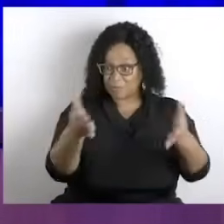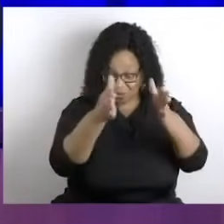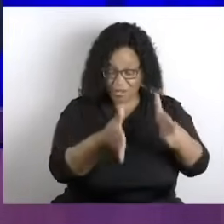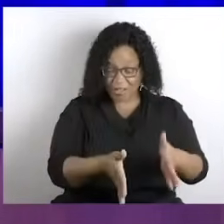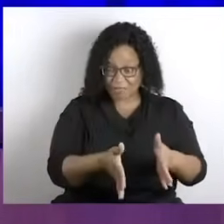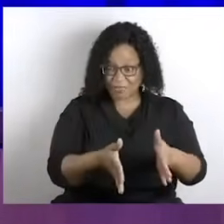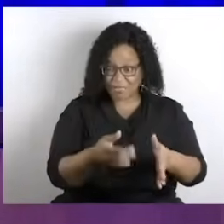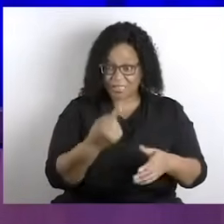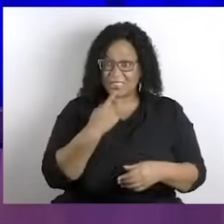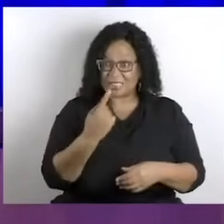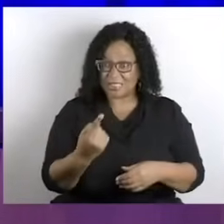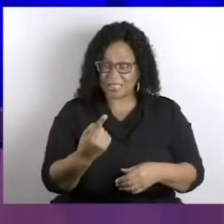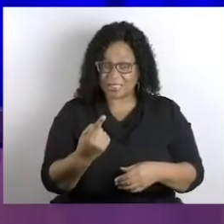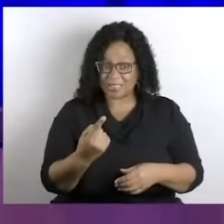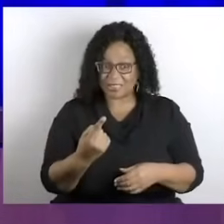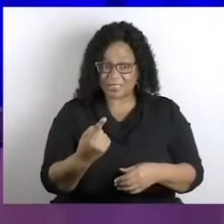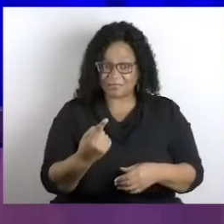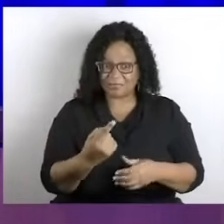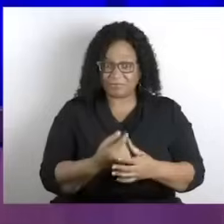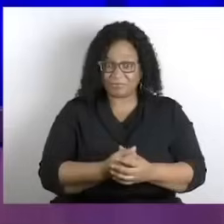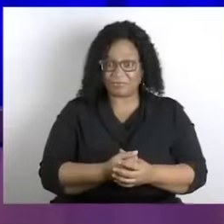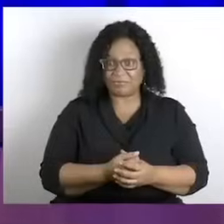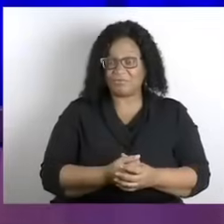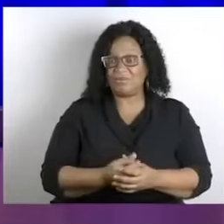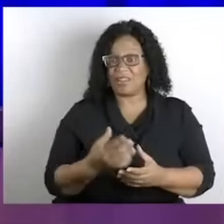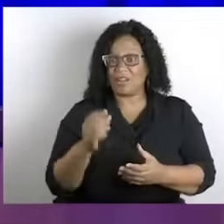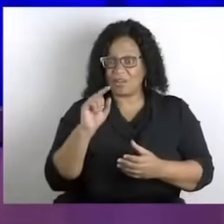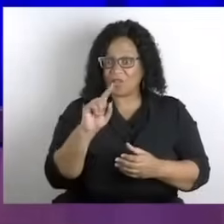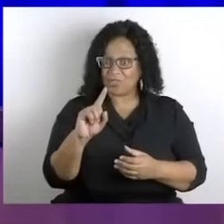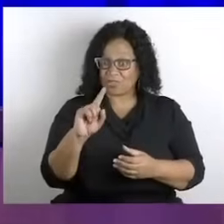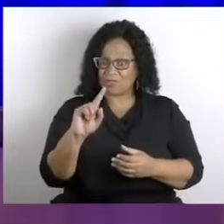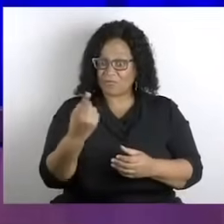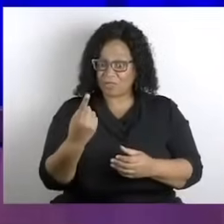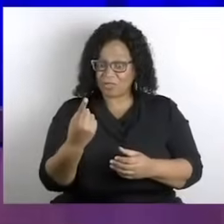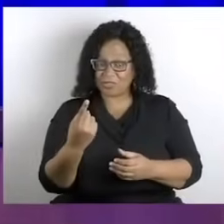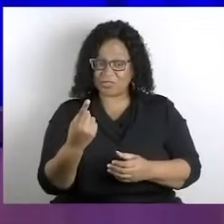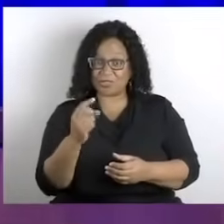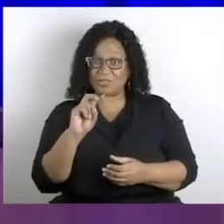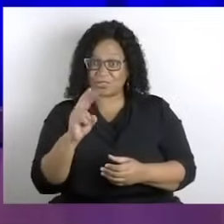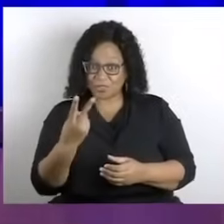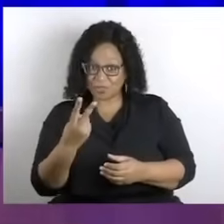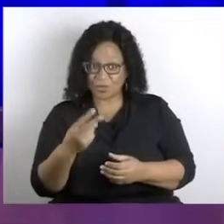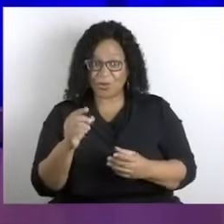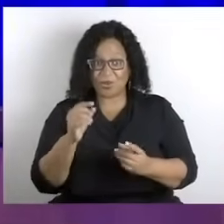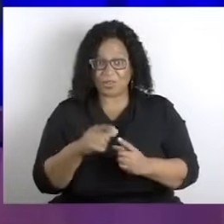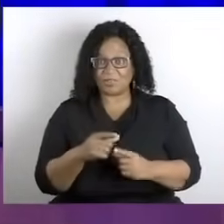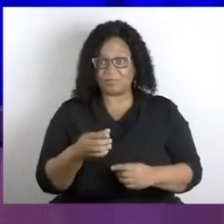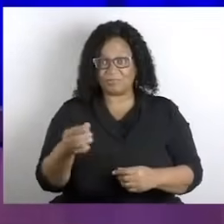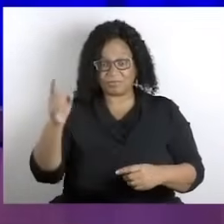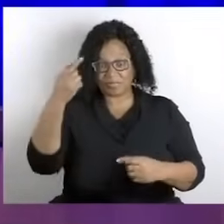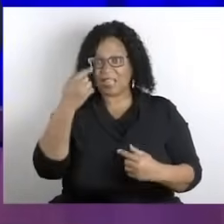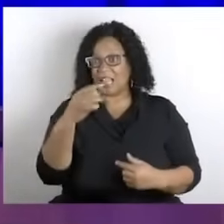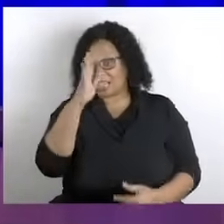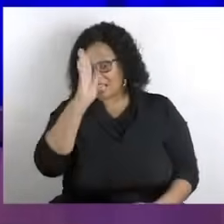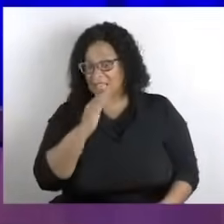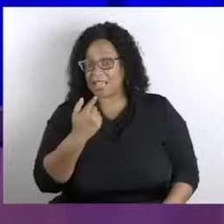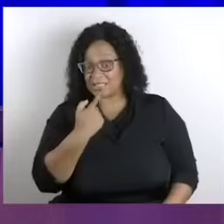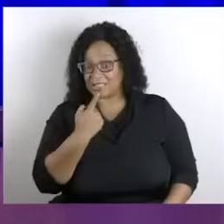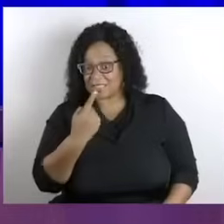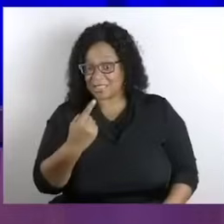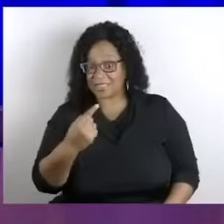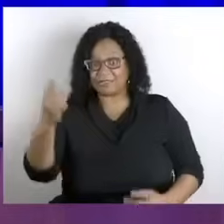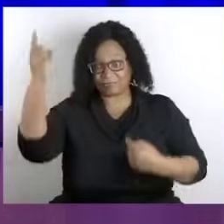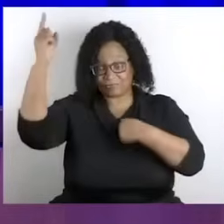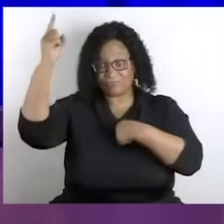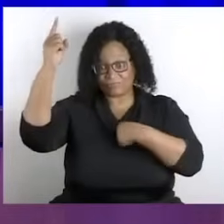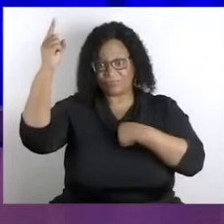verse 11. And the first two words, shout my socks off, church. Because the first two words of God are, I know. Now that blesses